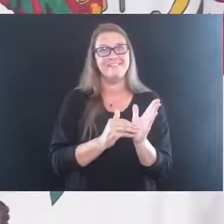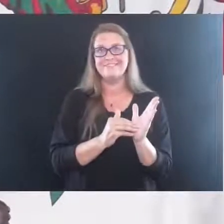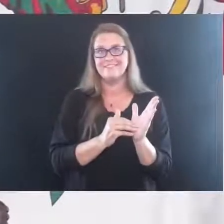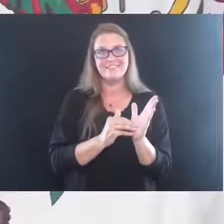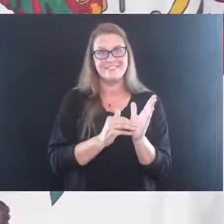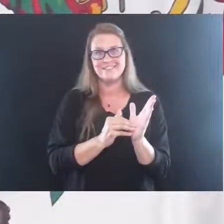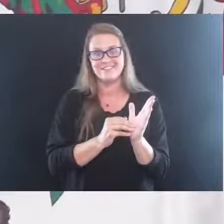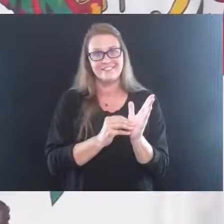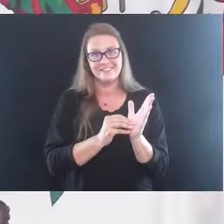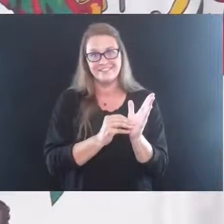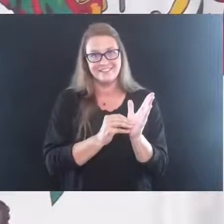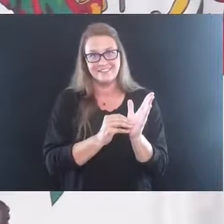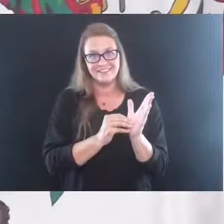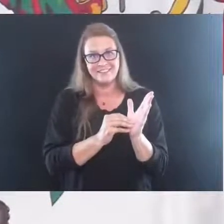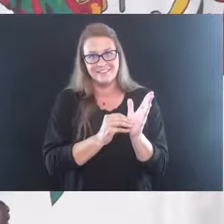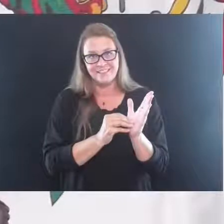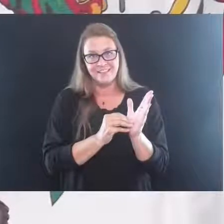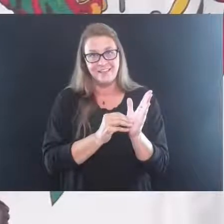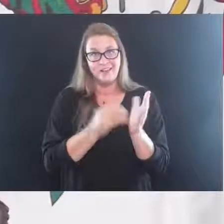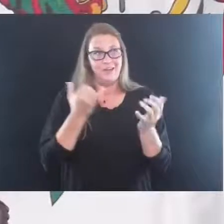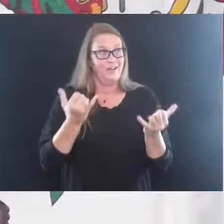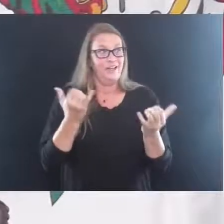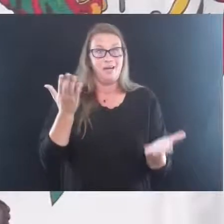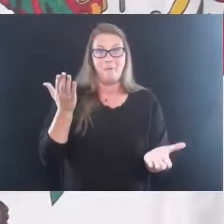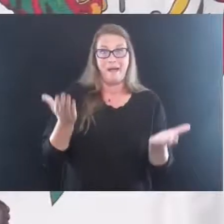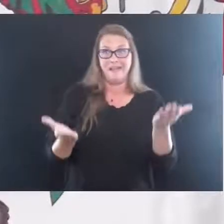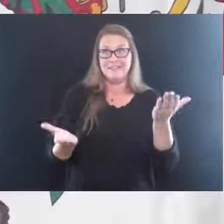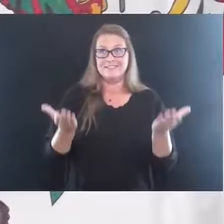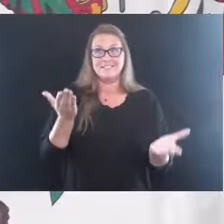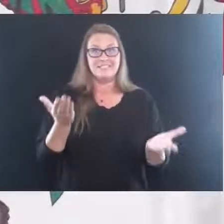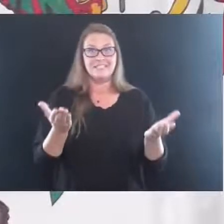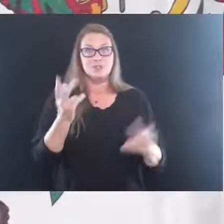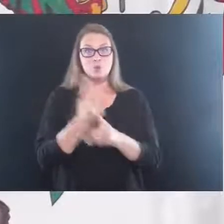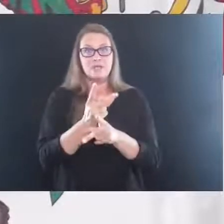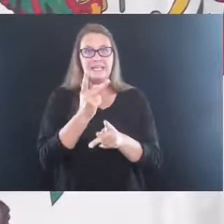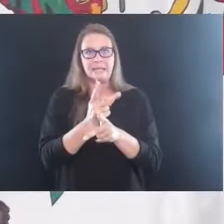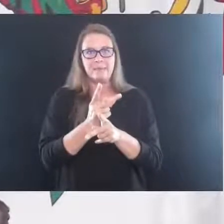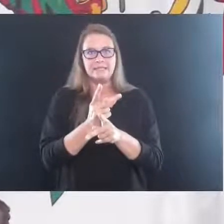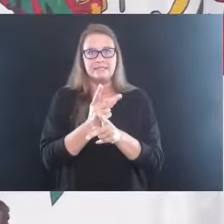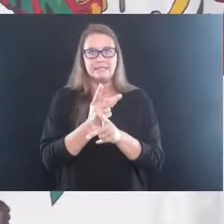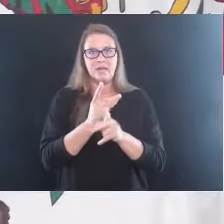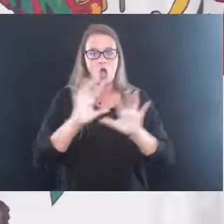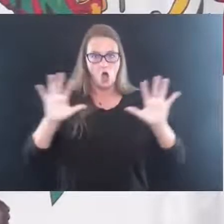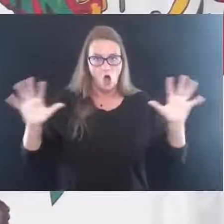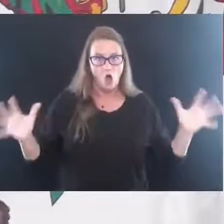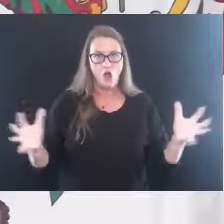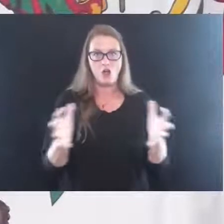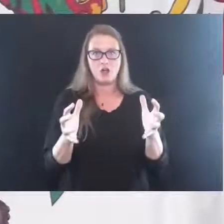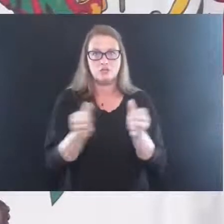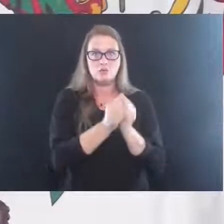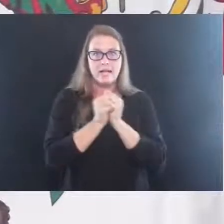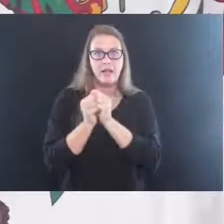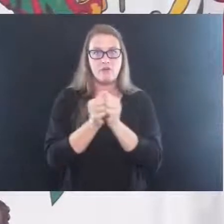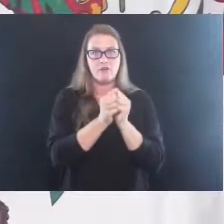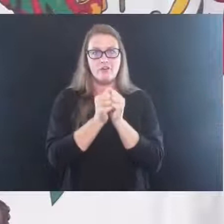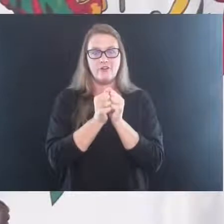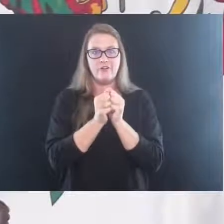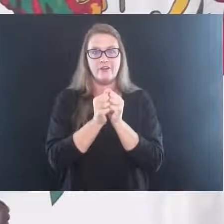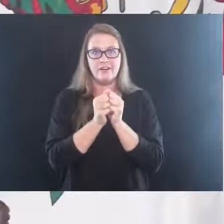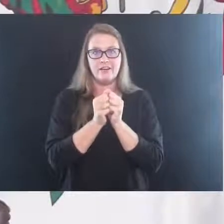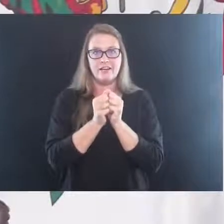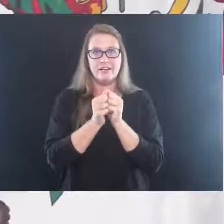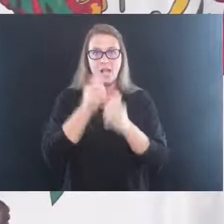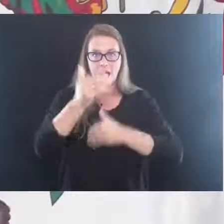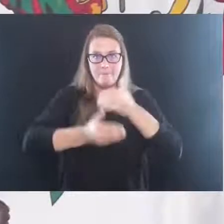it's a balancing act to be able to keep us all moving in the right direction and keep us together. From